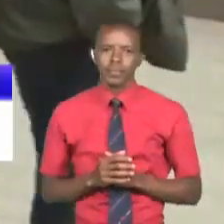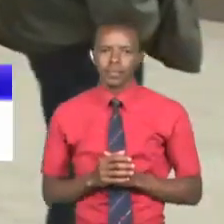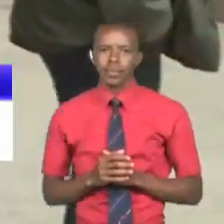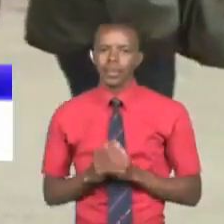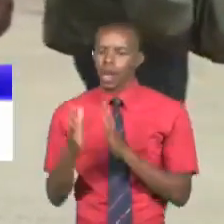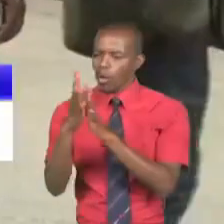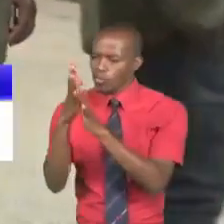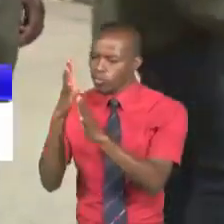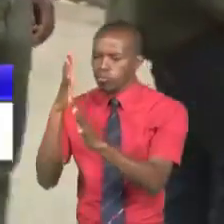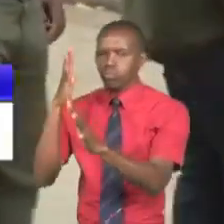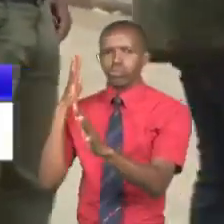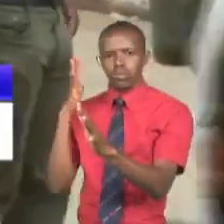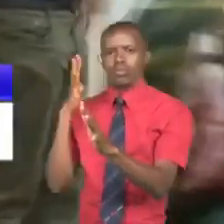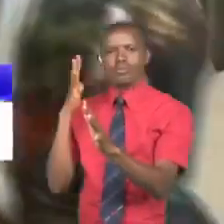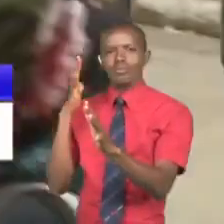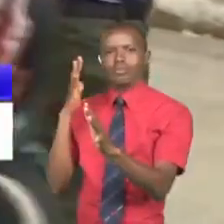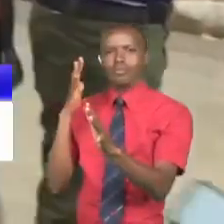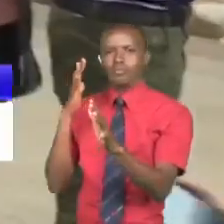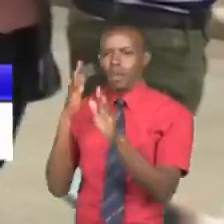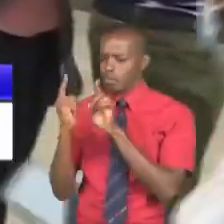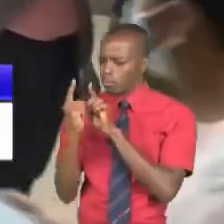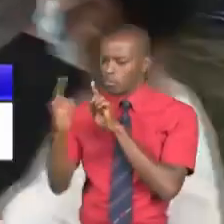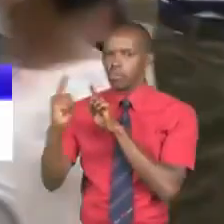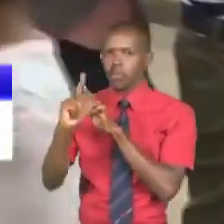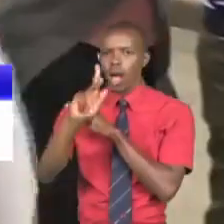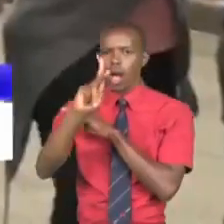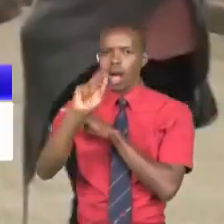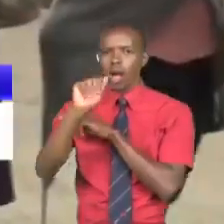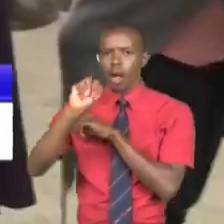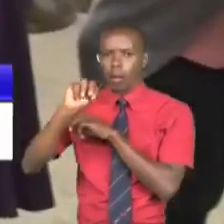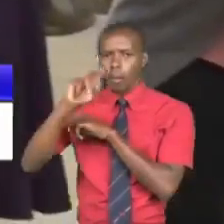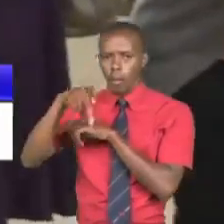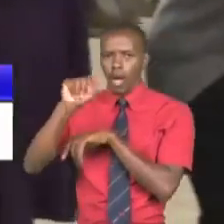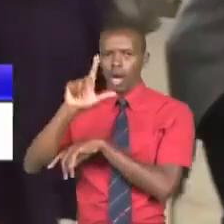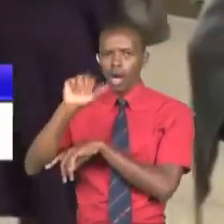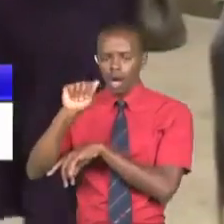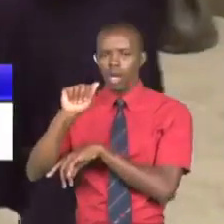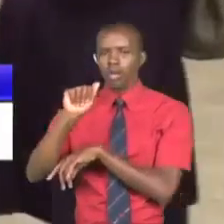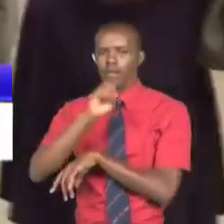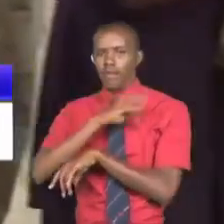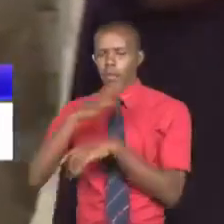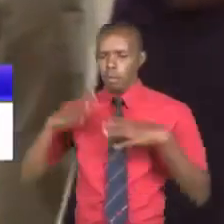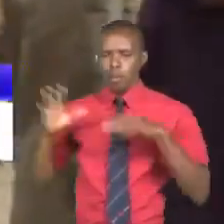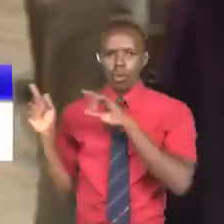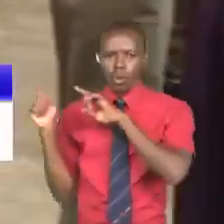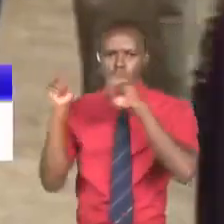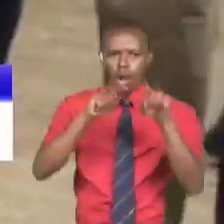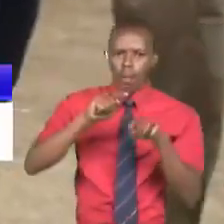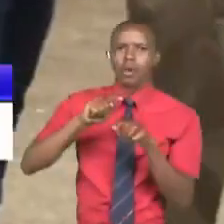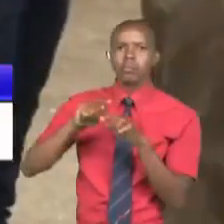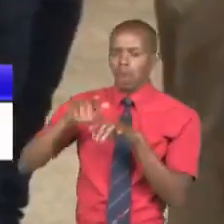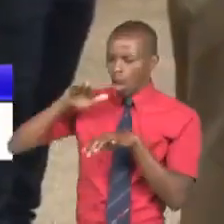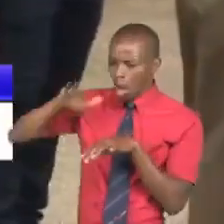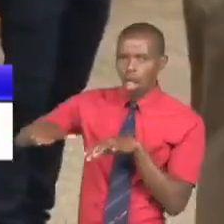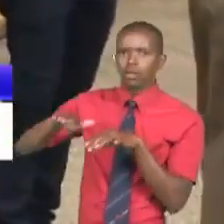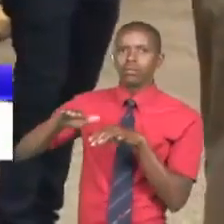Long queues of voters snaked into the distance in the capital, Kampala, despite fears of lower voter turnout. But delays were seen in the delivery of